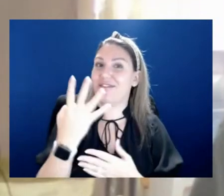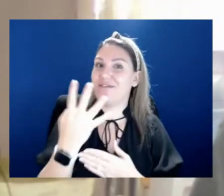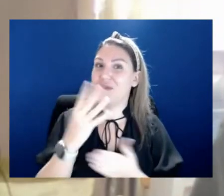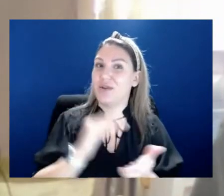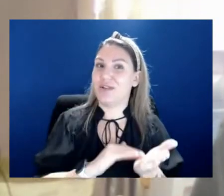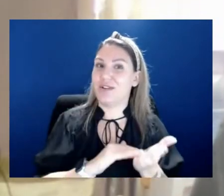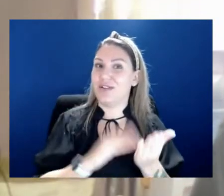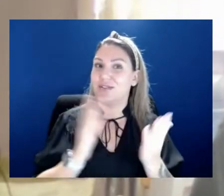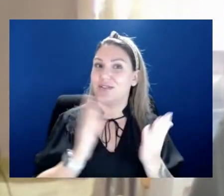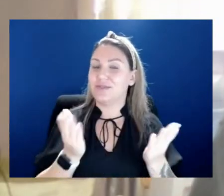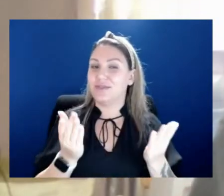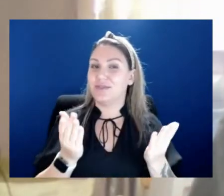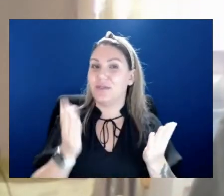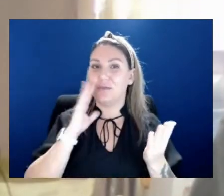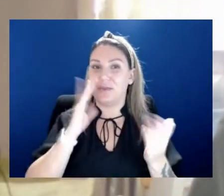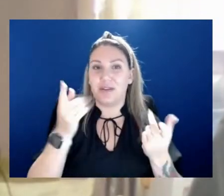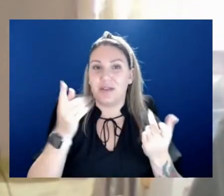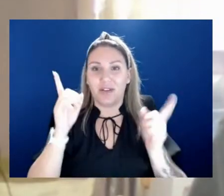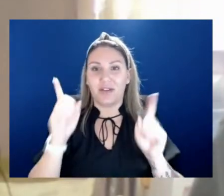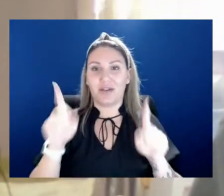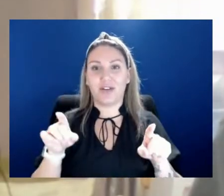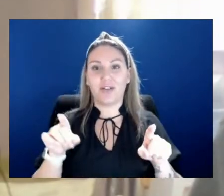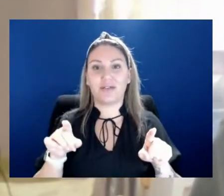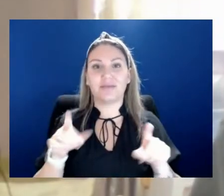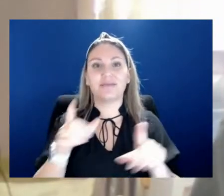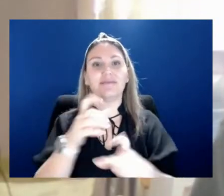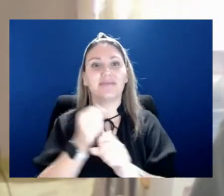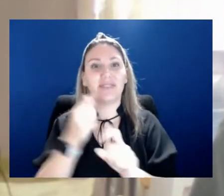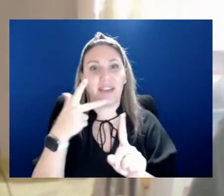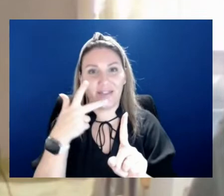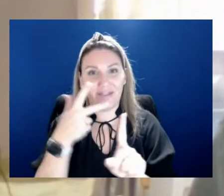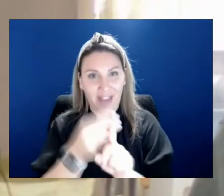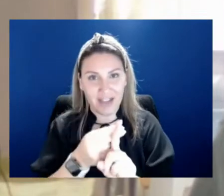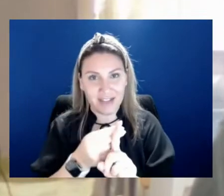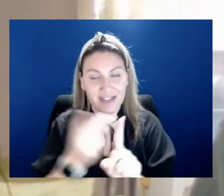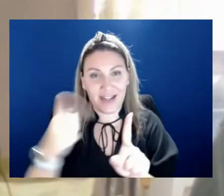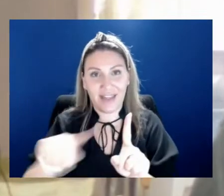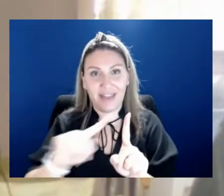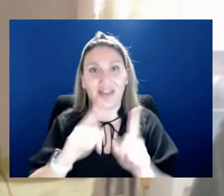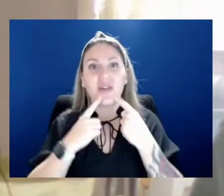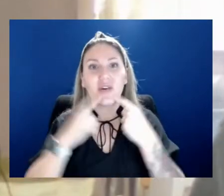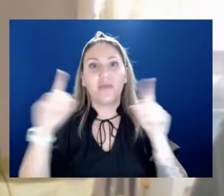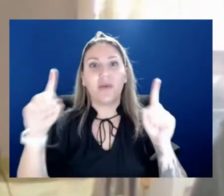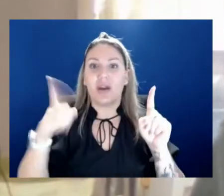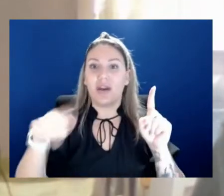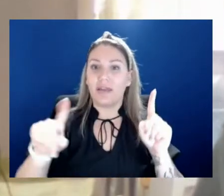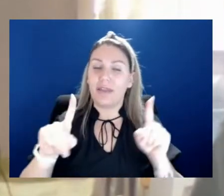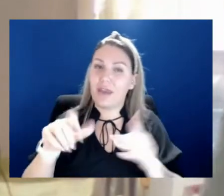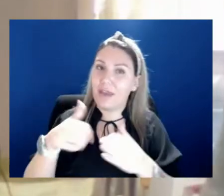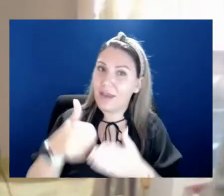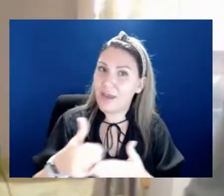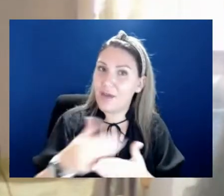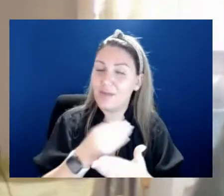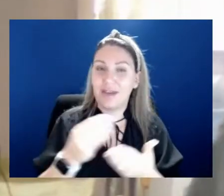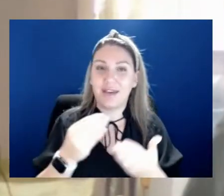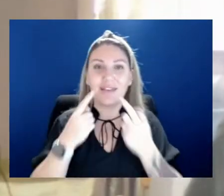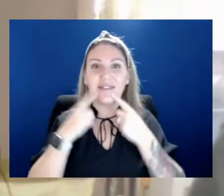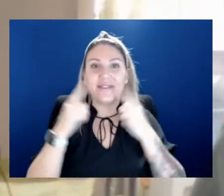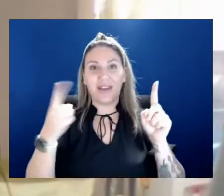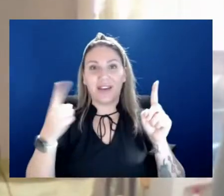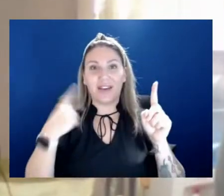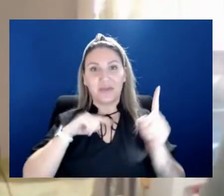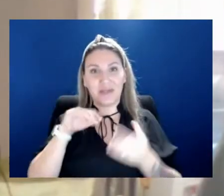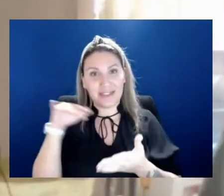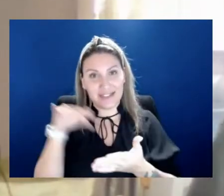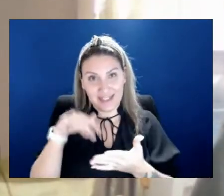who will agree, get vaccinated, they work, and they help, and they are effective. We study